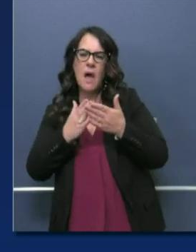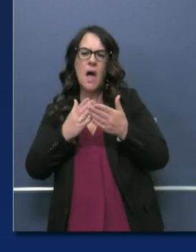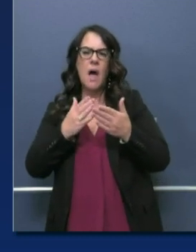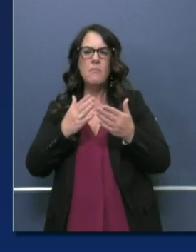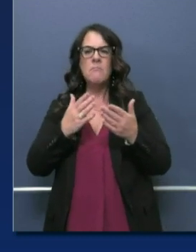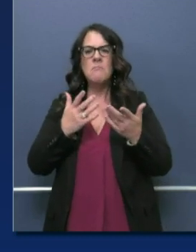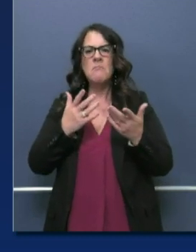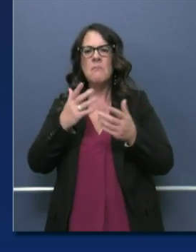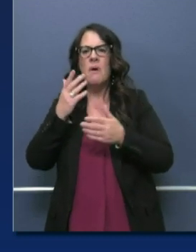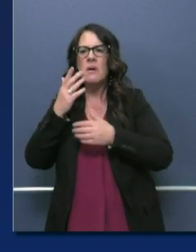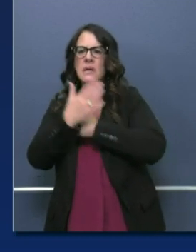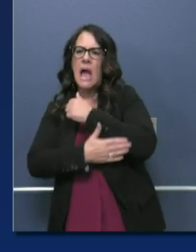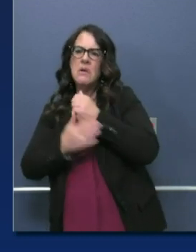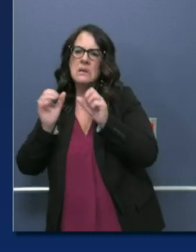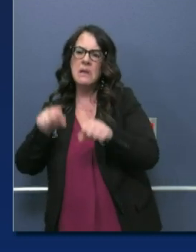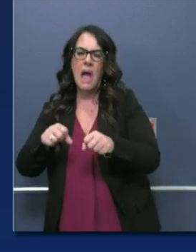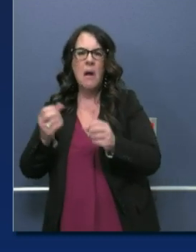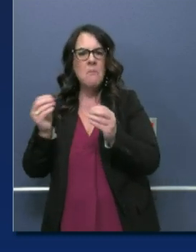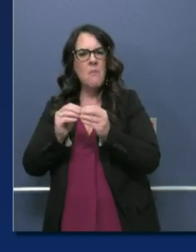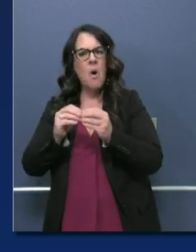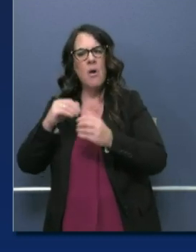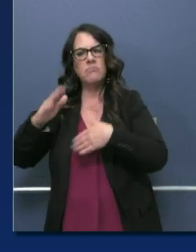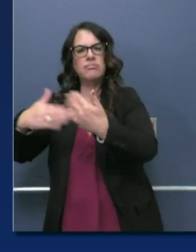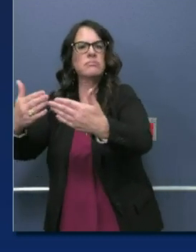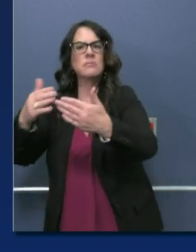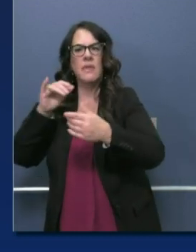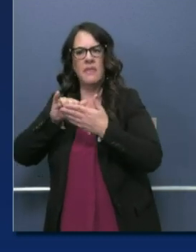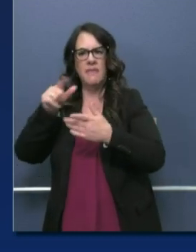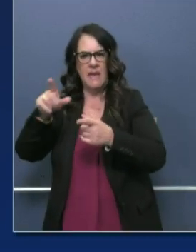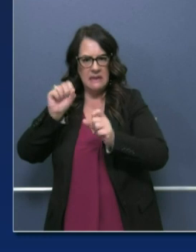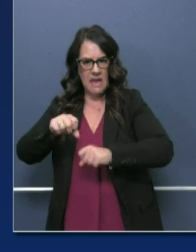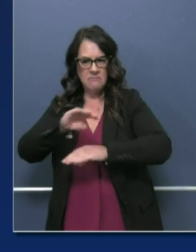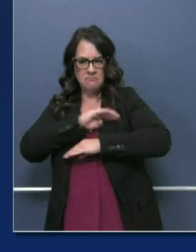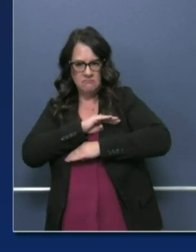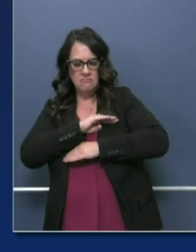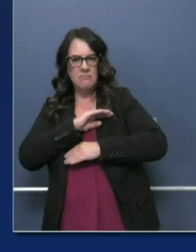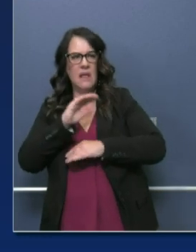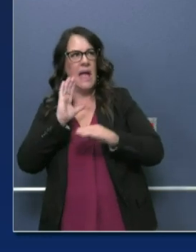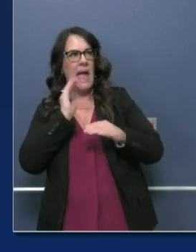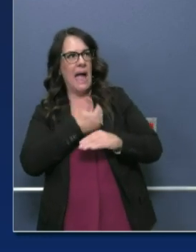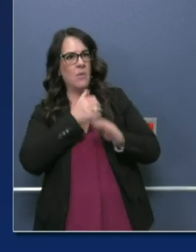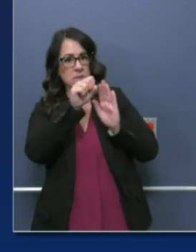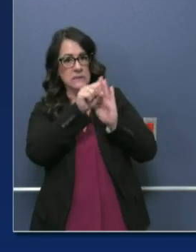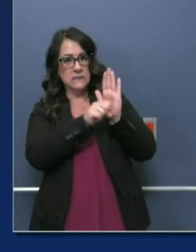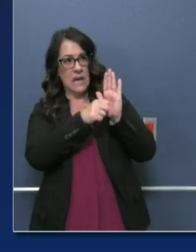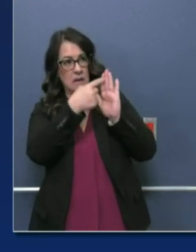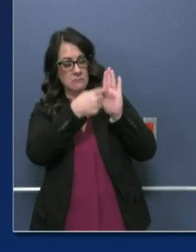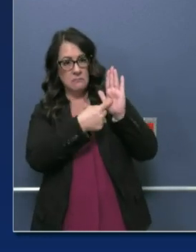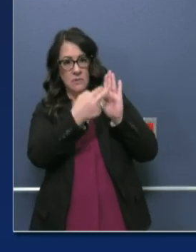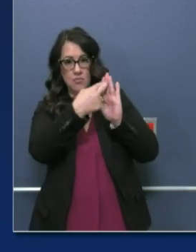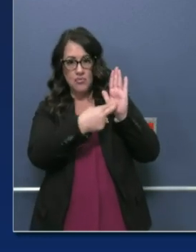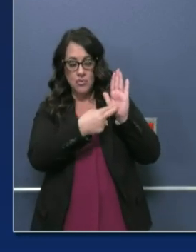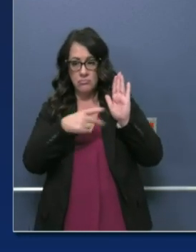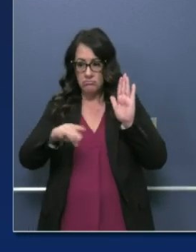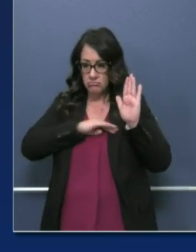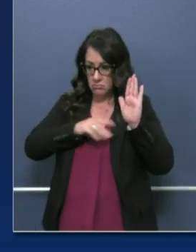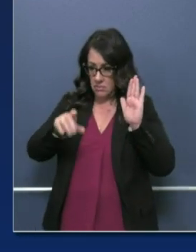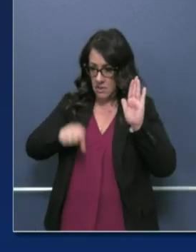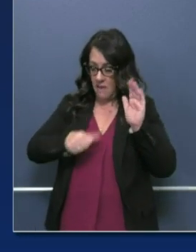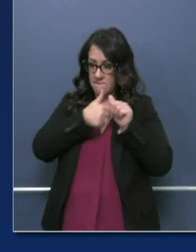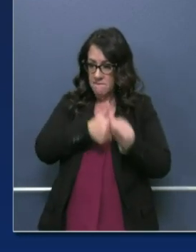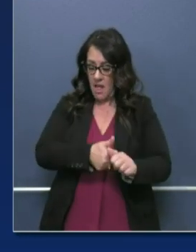more quickly through stage 2, but only if they attest that they've met specific state readiness criteria. We're going to be sharing